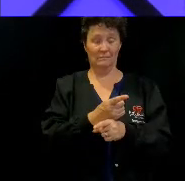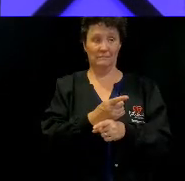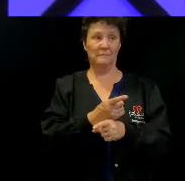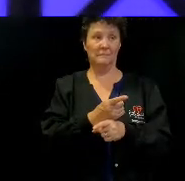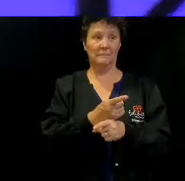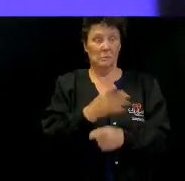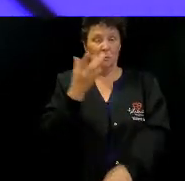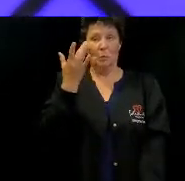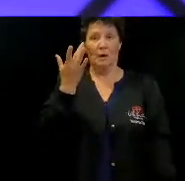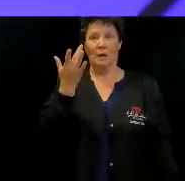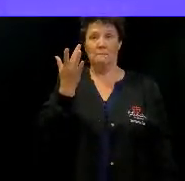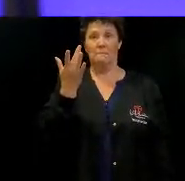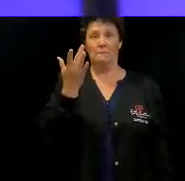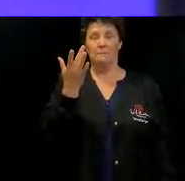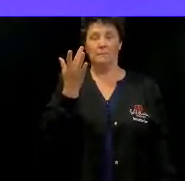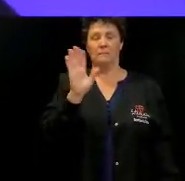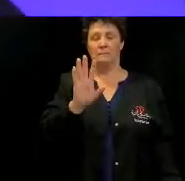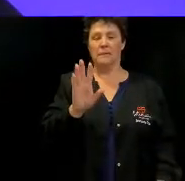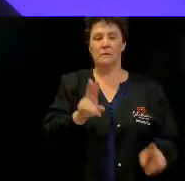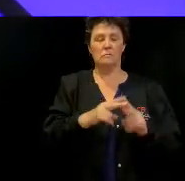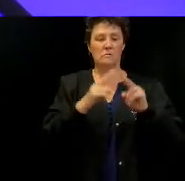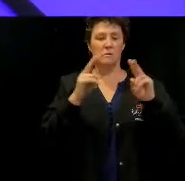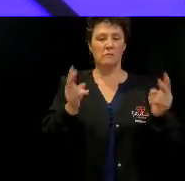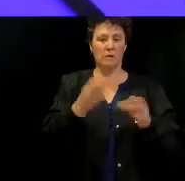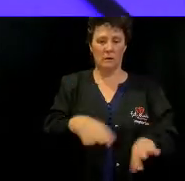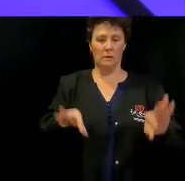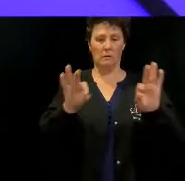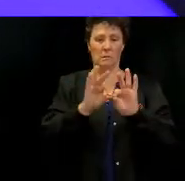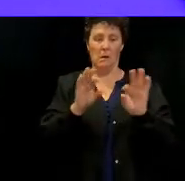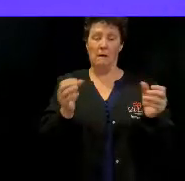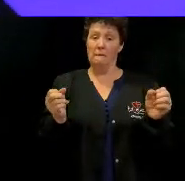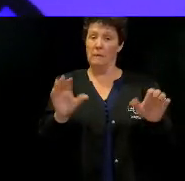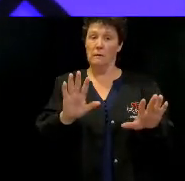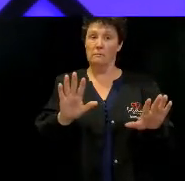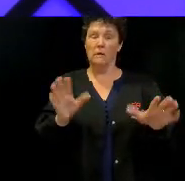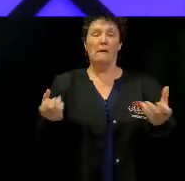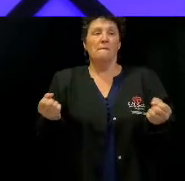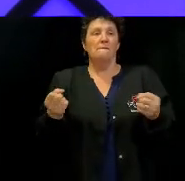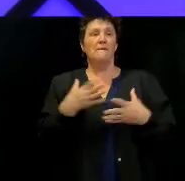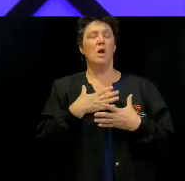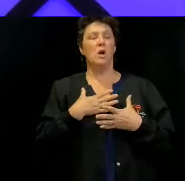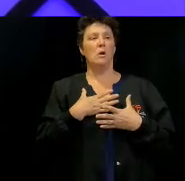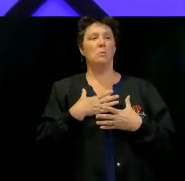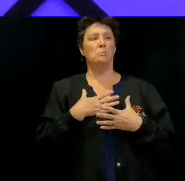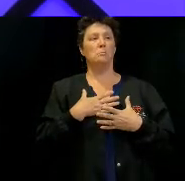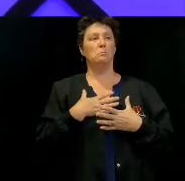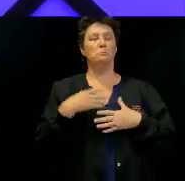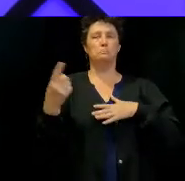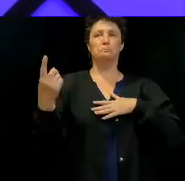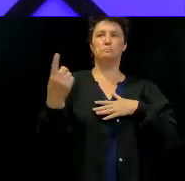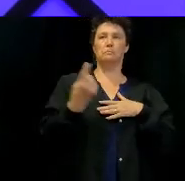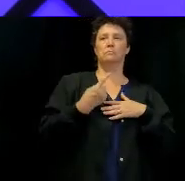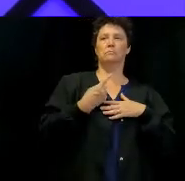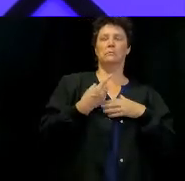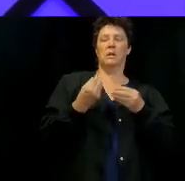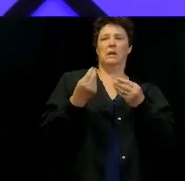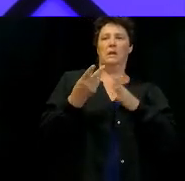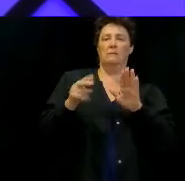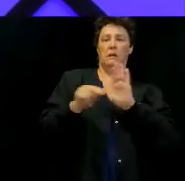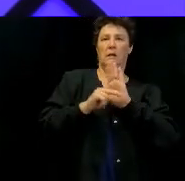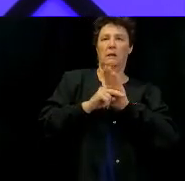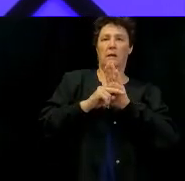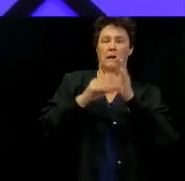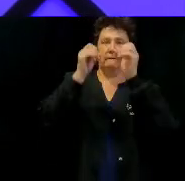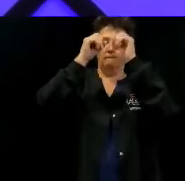Why? This is very important because fear comes to get you. Remember now, it gives you a negative view of the future in order for us to